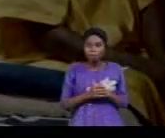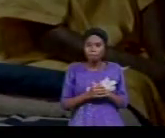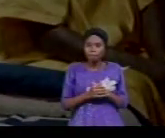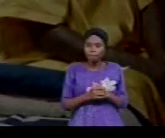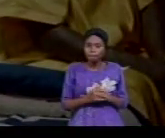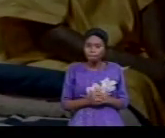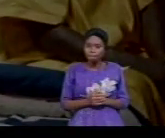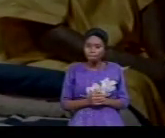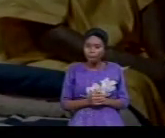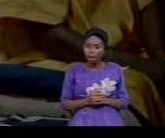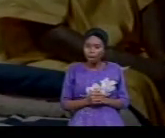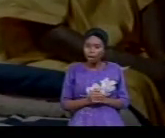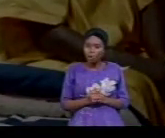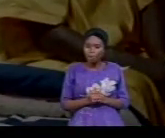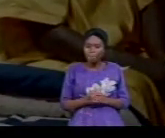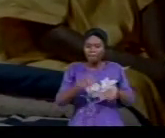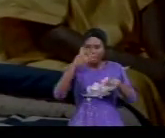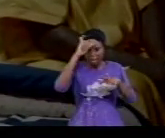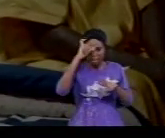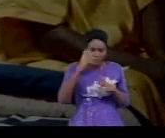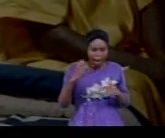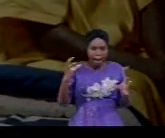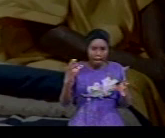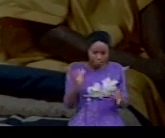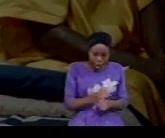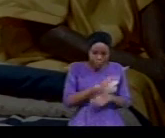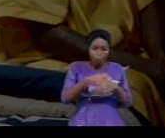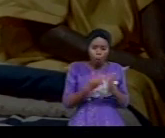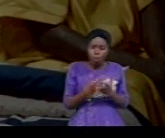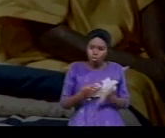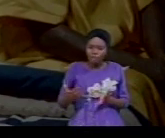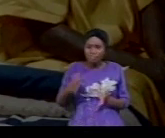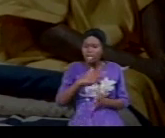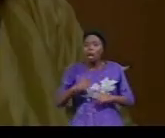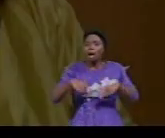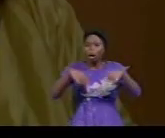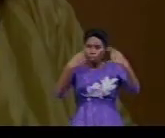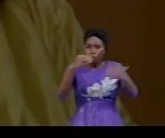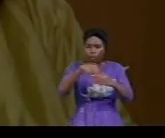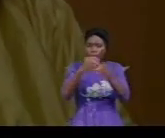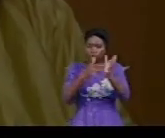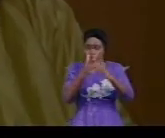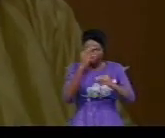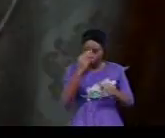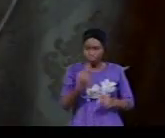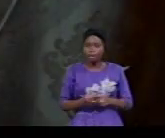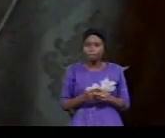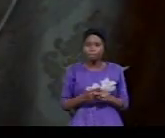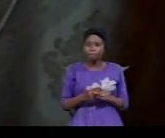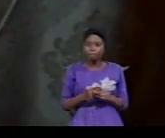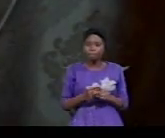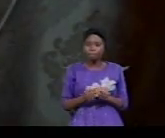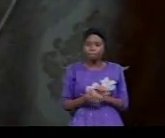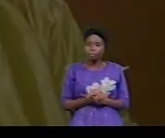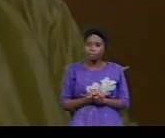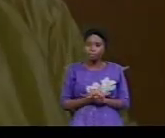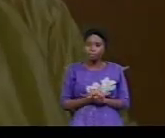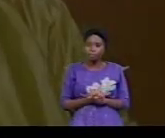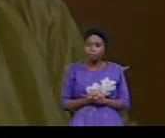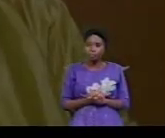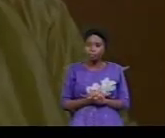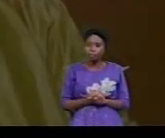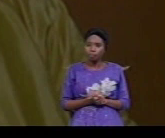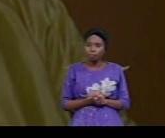Pack your load and go, and he has to go in Jesus' name. Richard, why